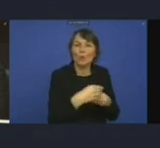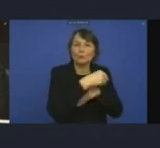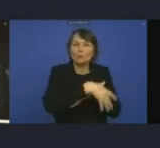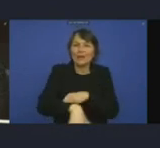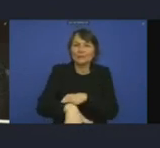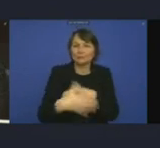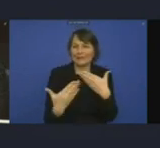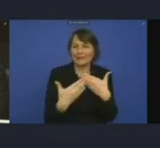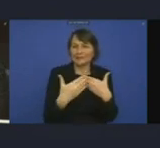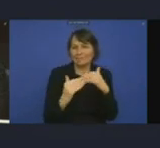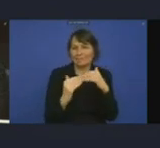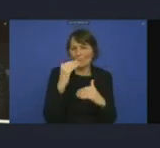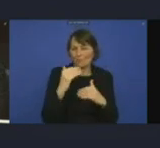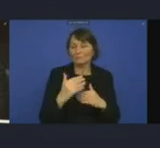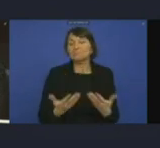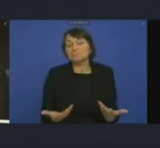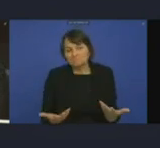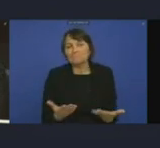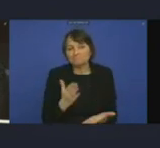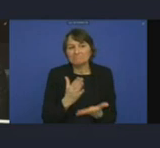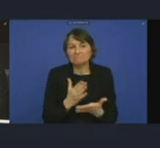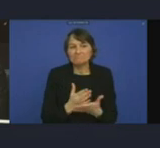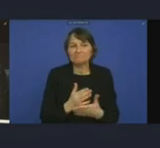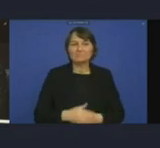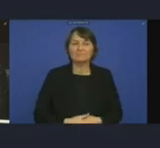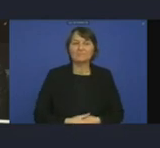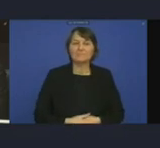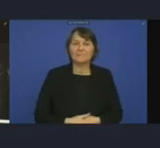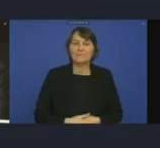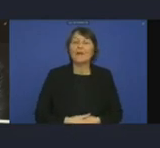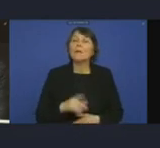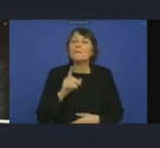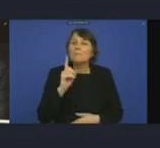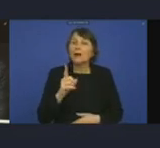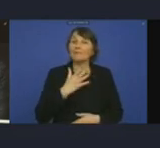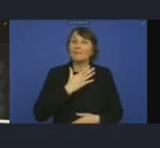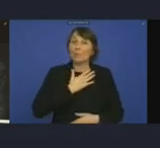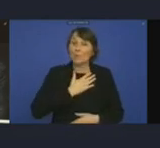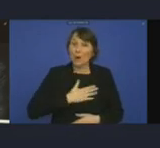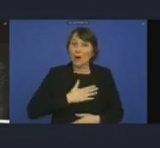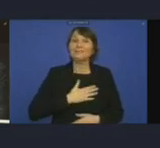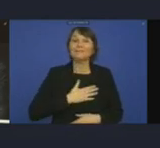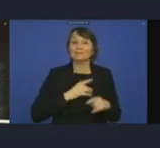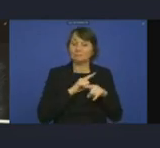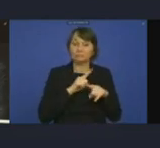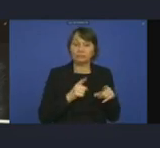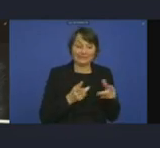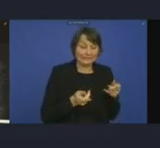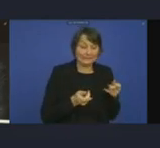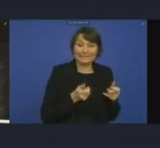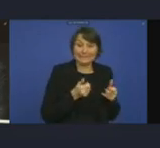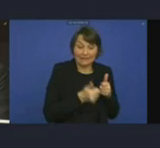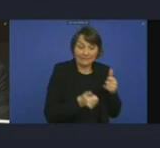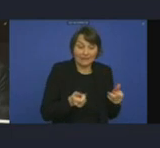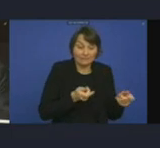in order to be decentralized, an action must have a volume which is enough in terms of finance. If